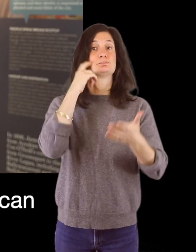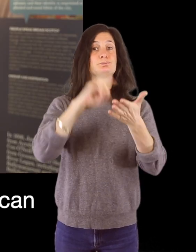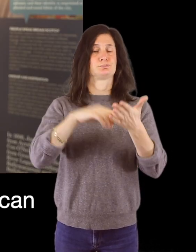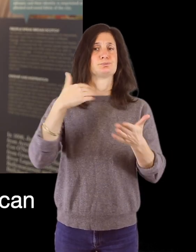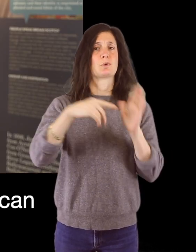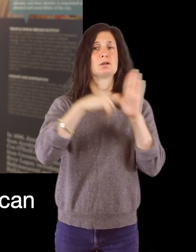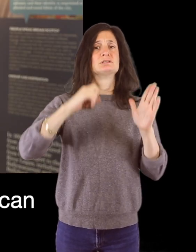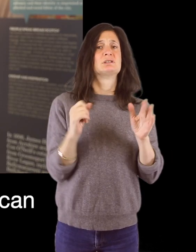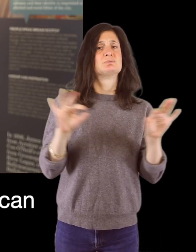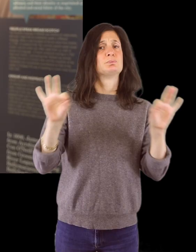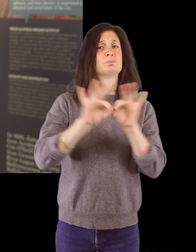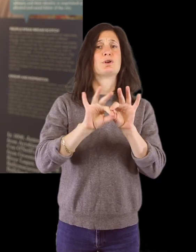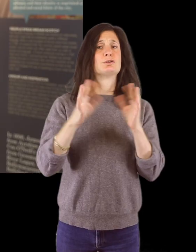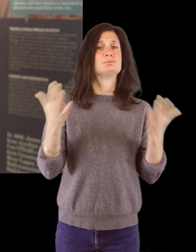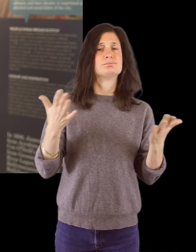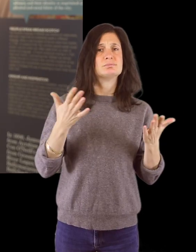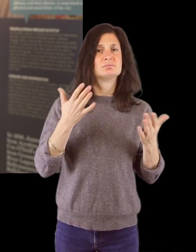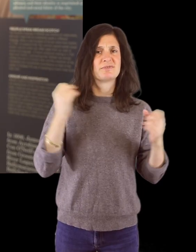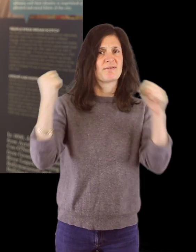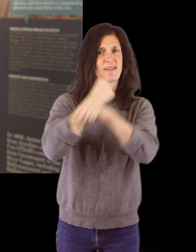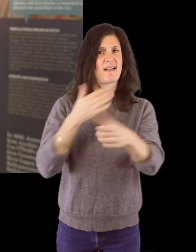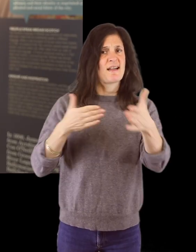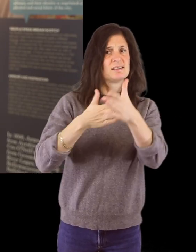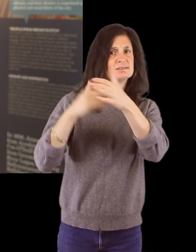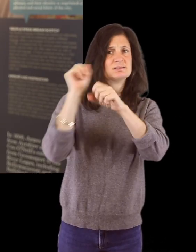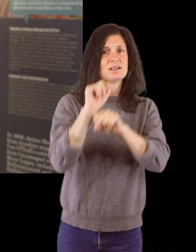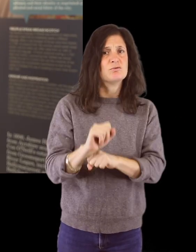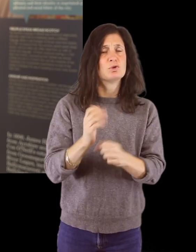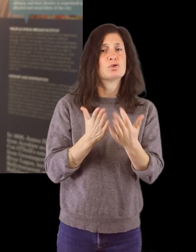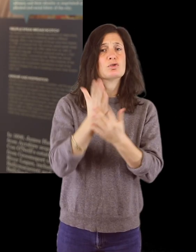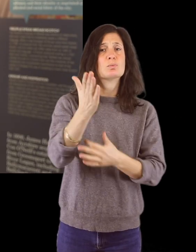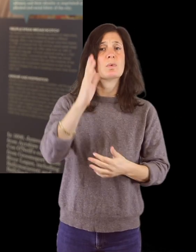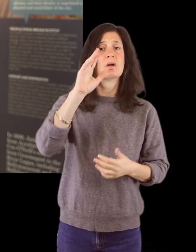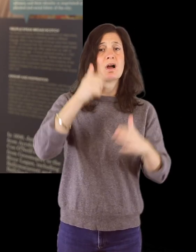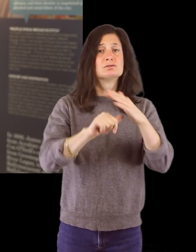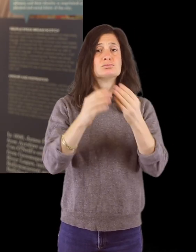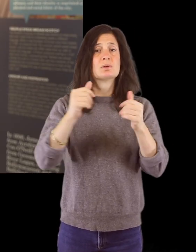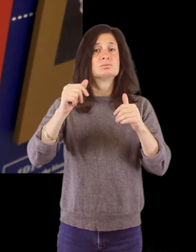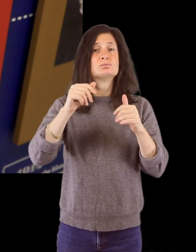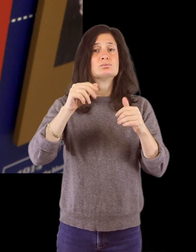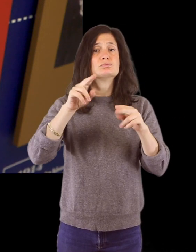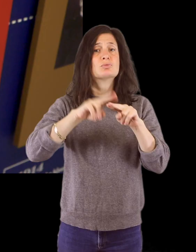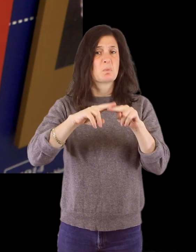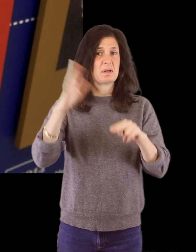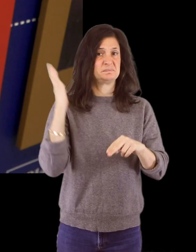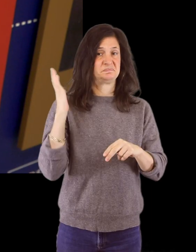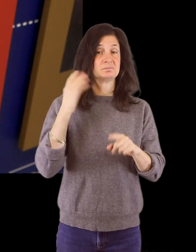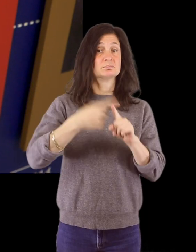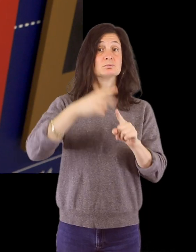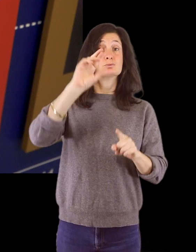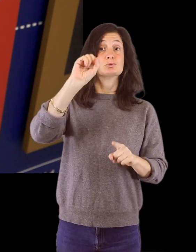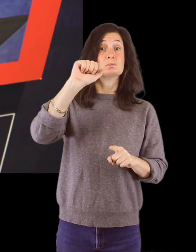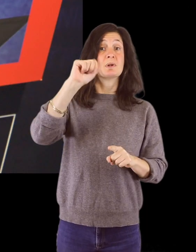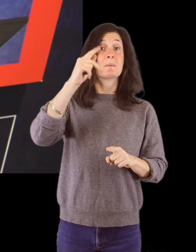community in later years. We see the role that Ulster Scots played in the campaign against slavery through the Underground Railroad, and